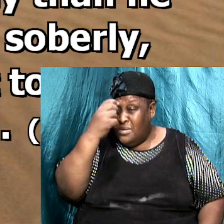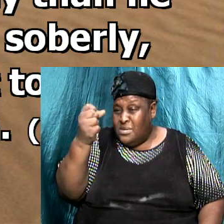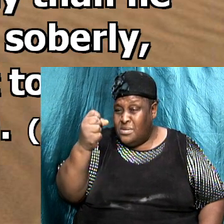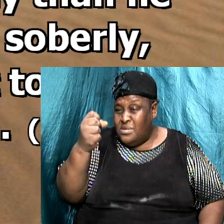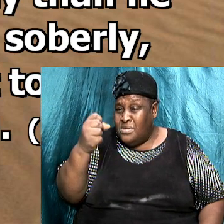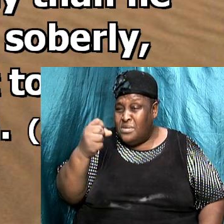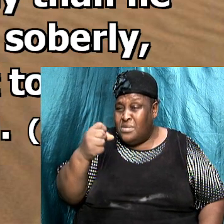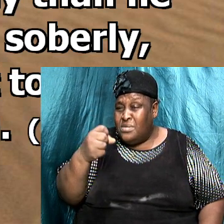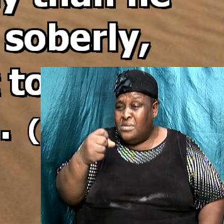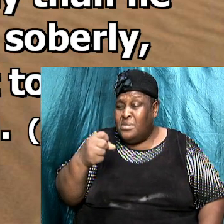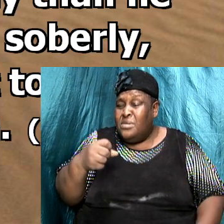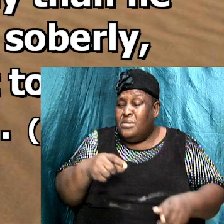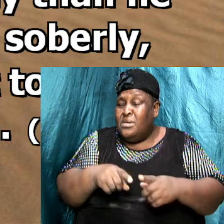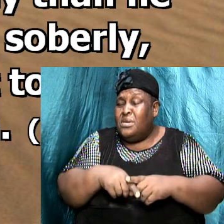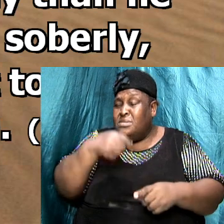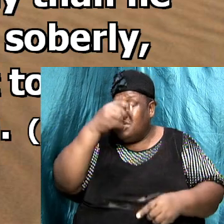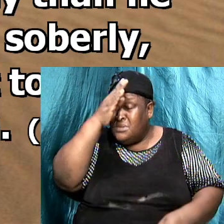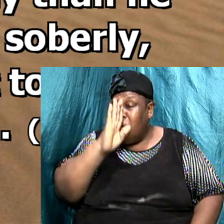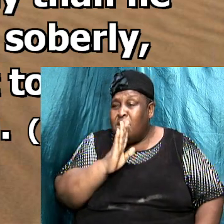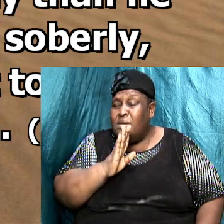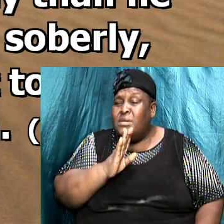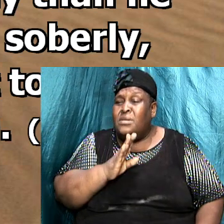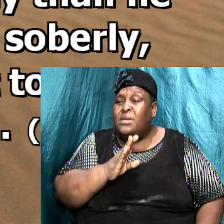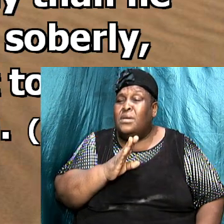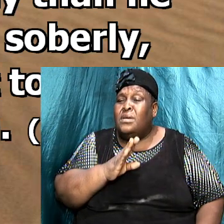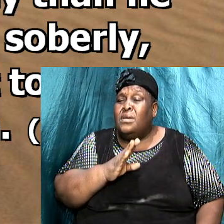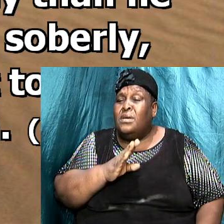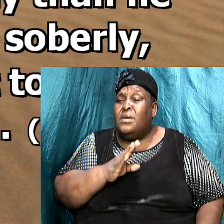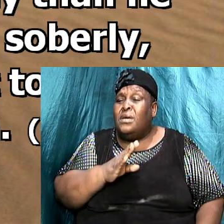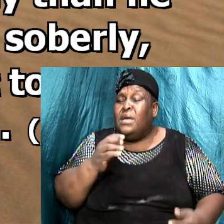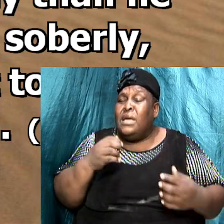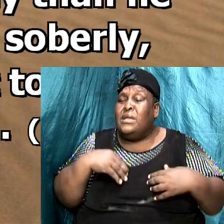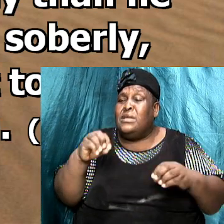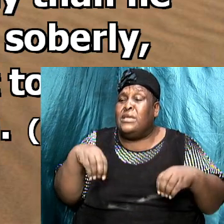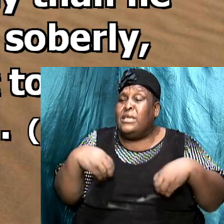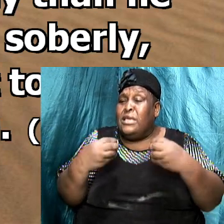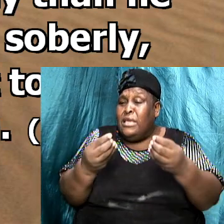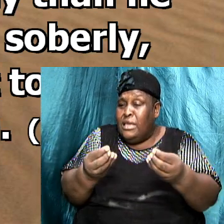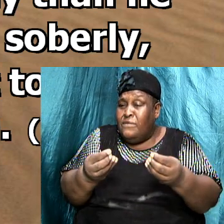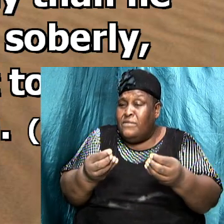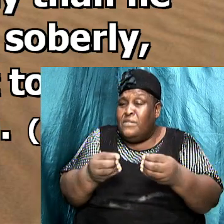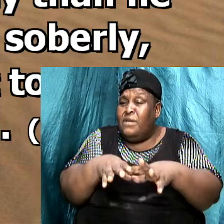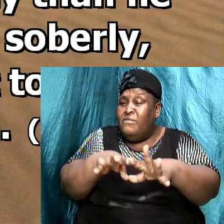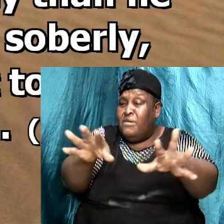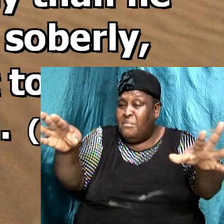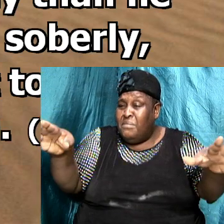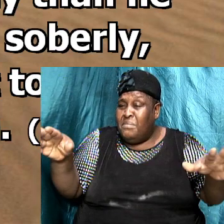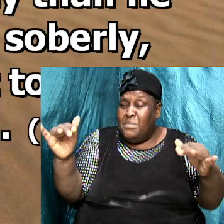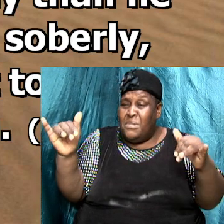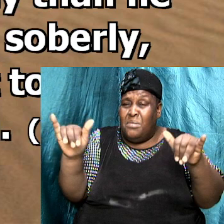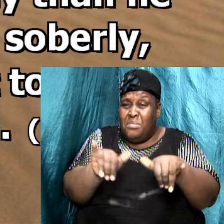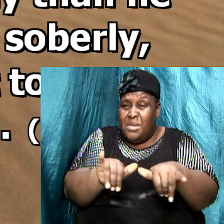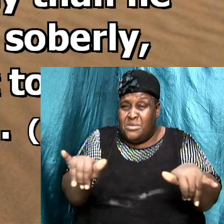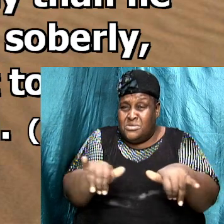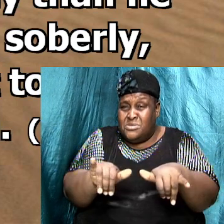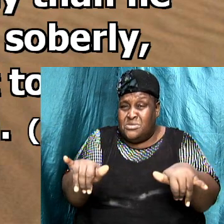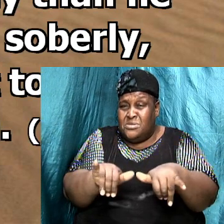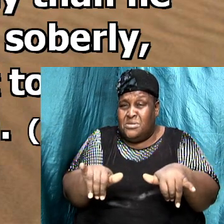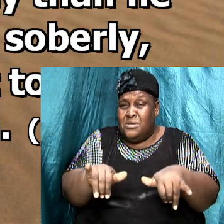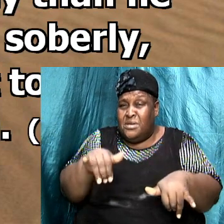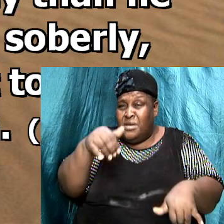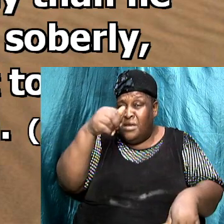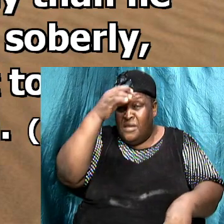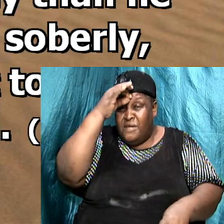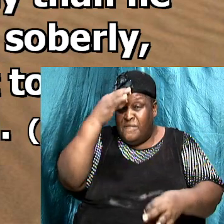according as God had dealt to every man a measure of faith. So don't feel like you have